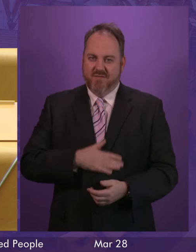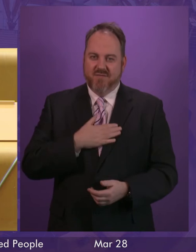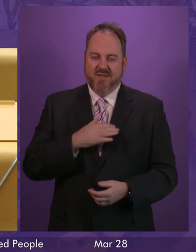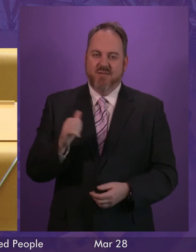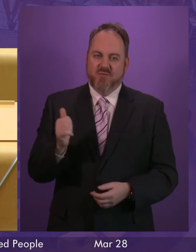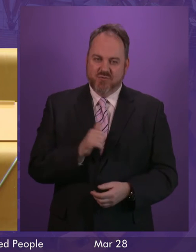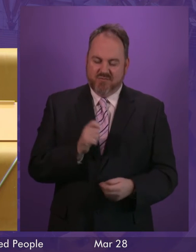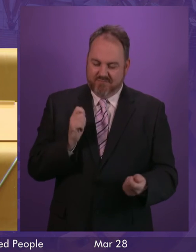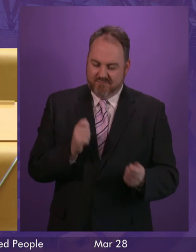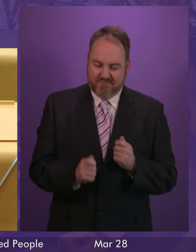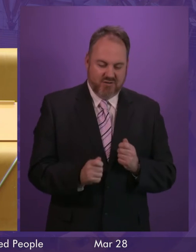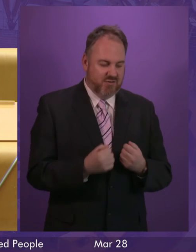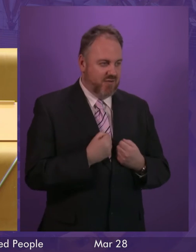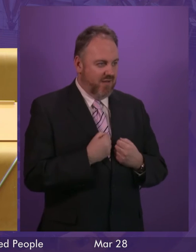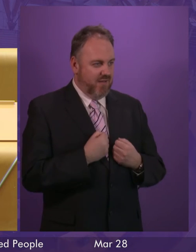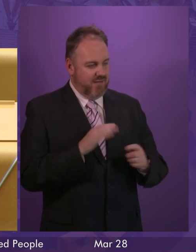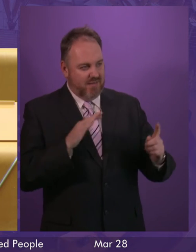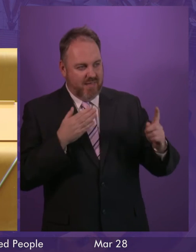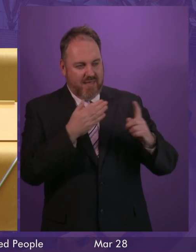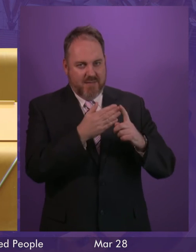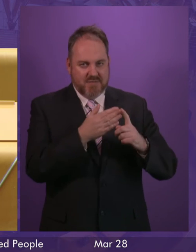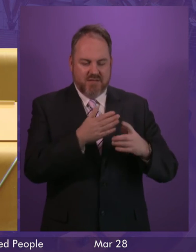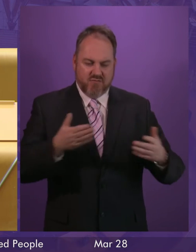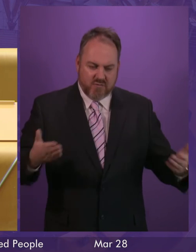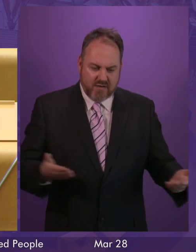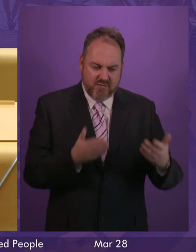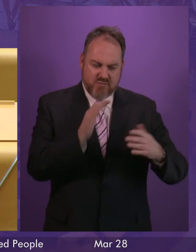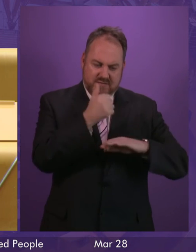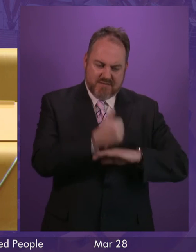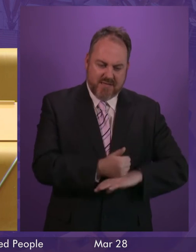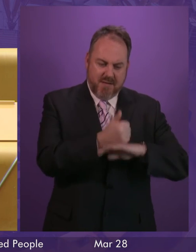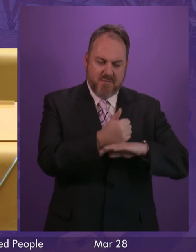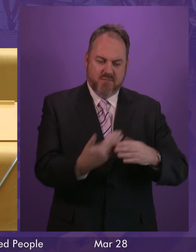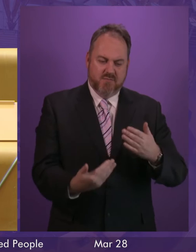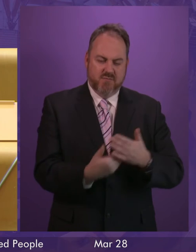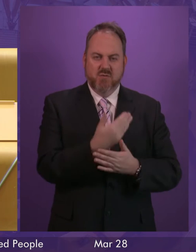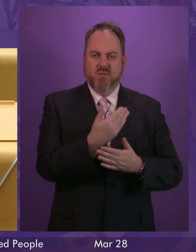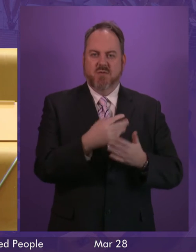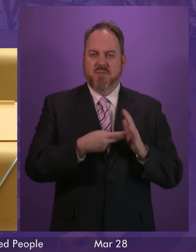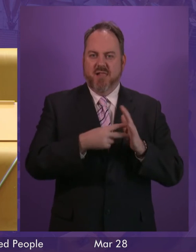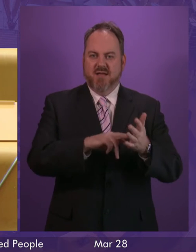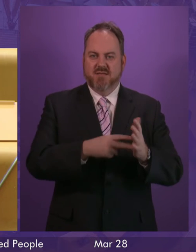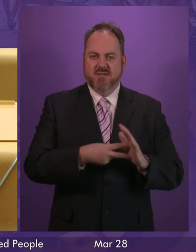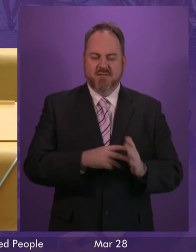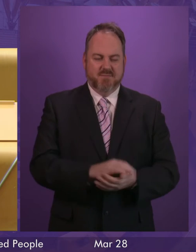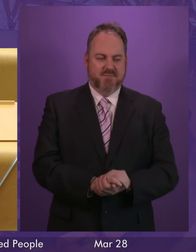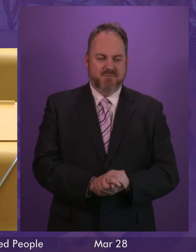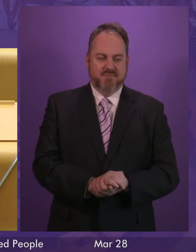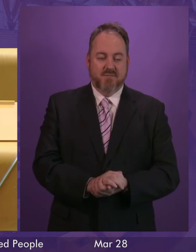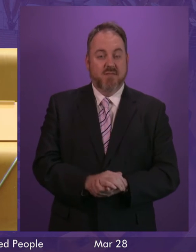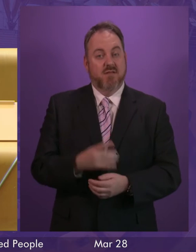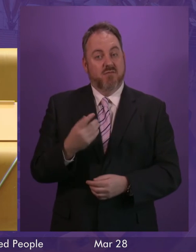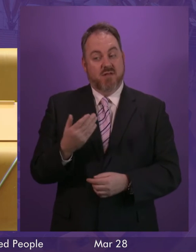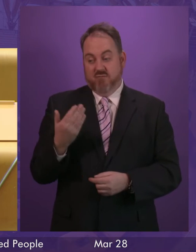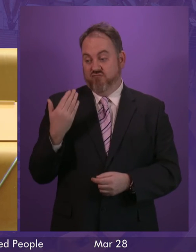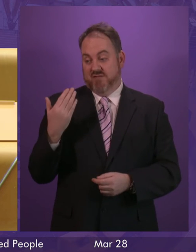need to renew our focus on implementation. The Coming Home report by Dr MacDonald published a month ago was a